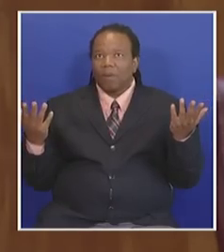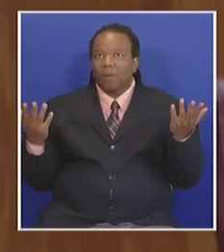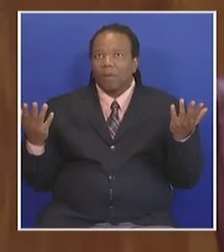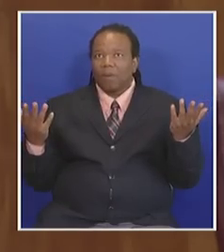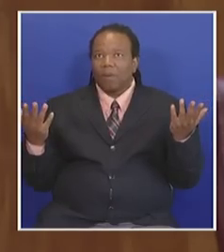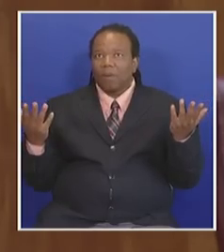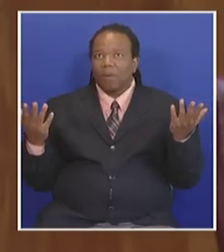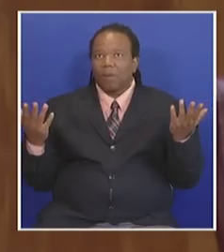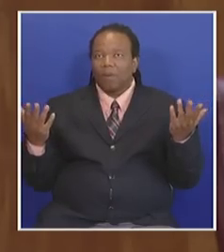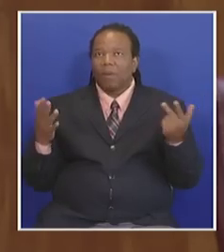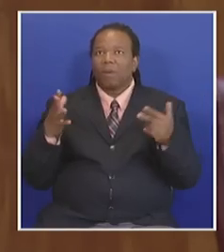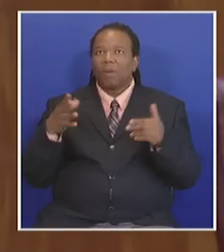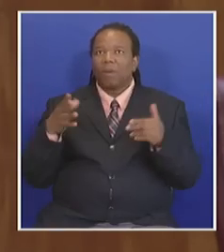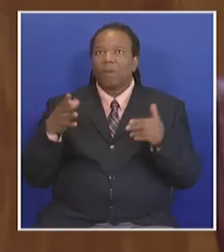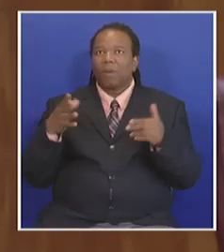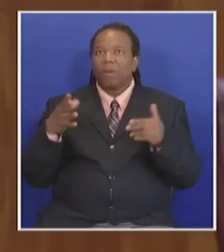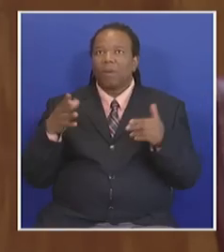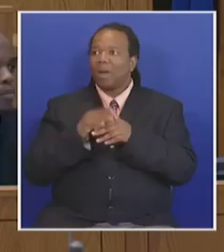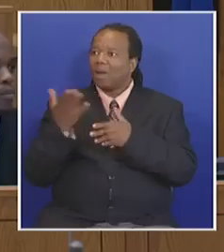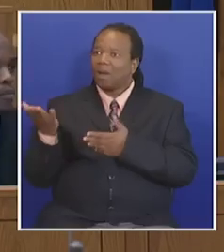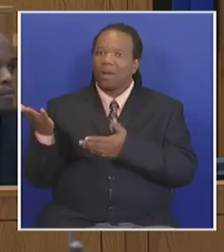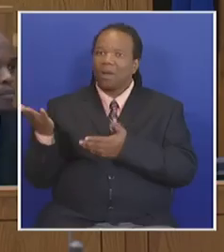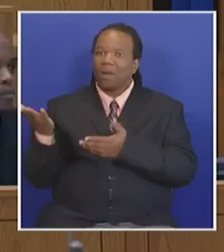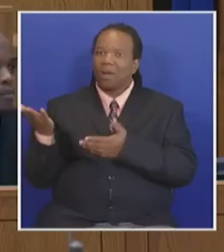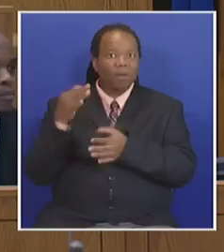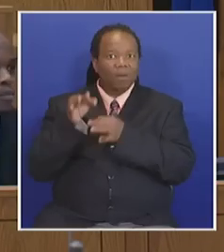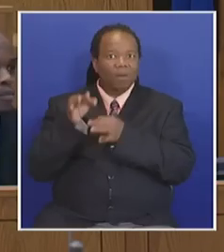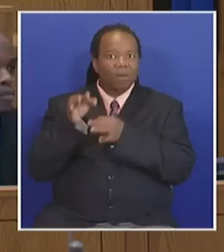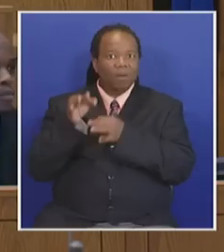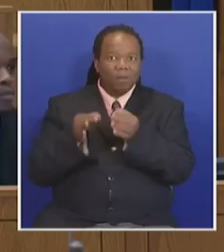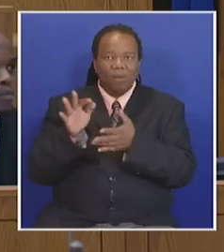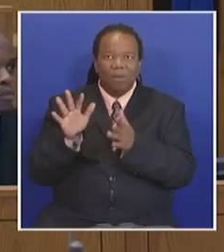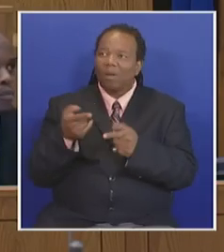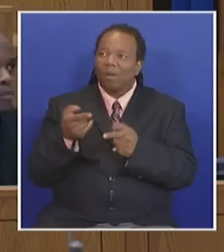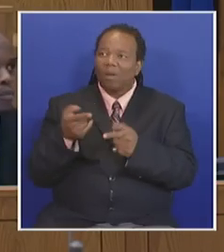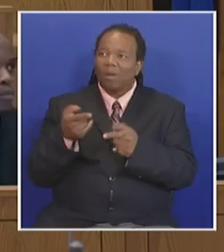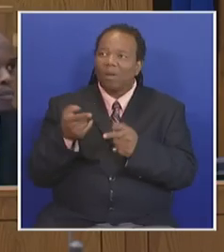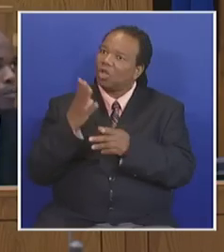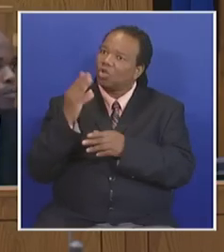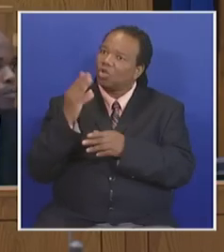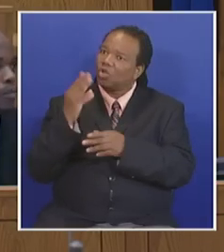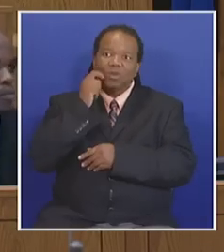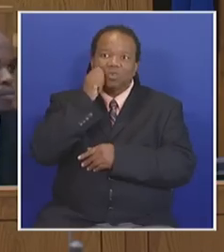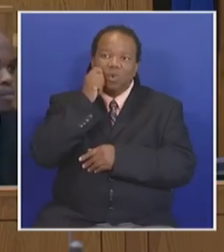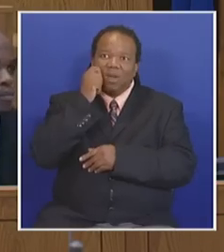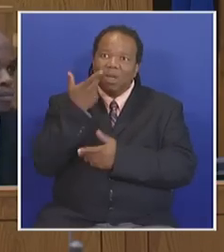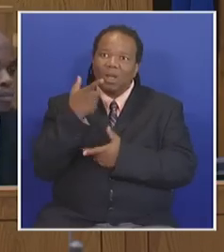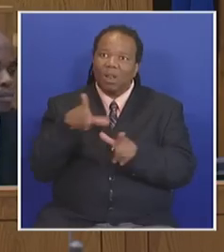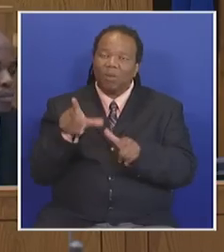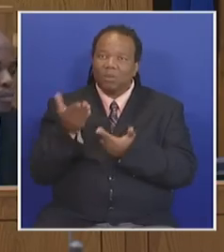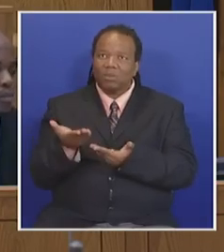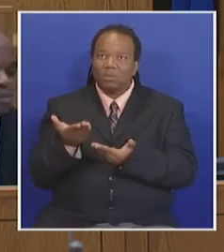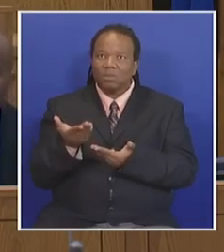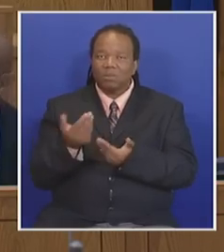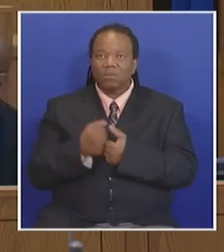Explain. Okay, Honorable Esak, don't push it. Take your seat. So, go sa tlhoke gore ke Honorable Chair, I interprete. withdraw with diligence.